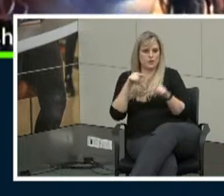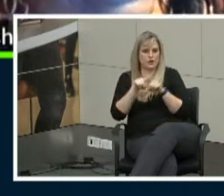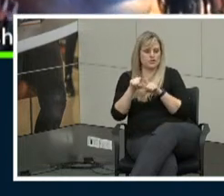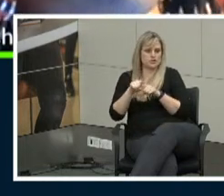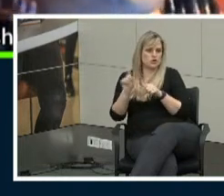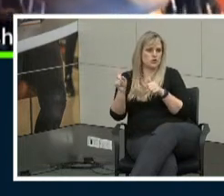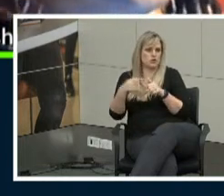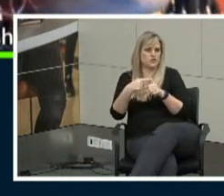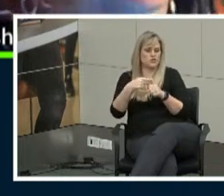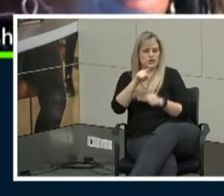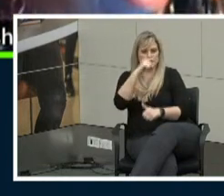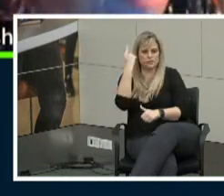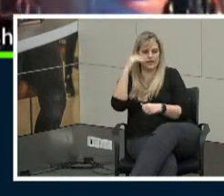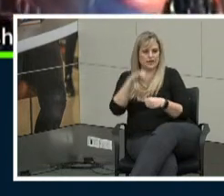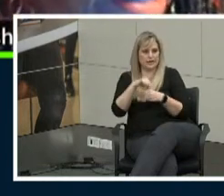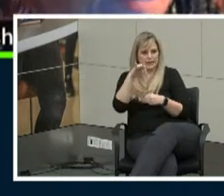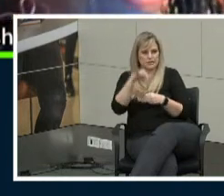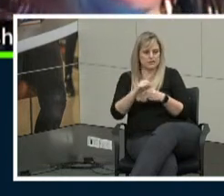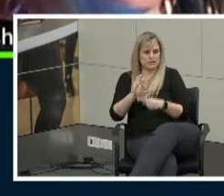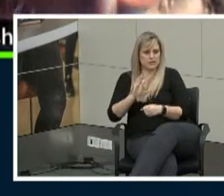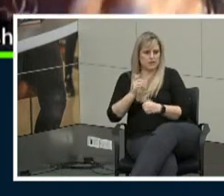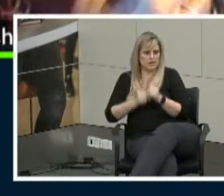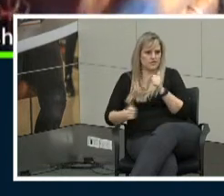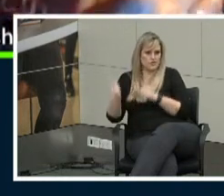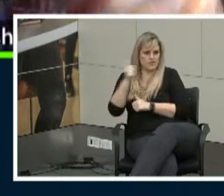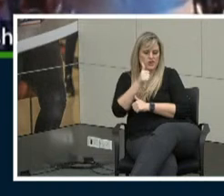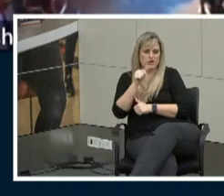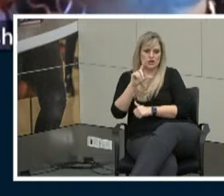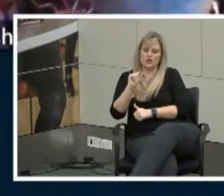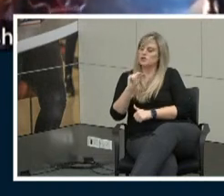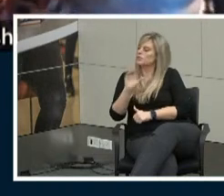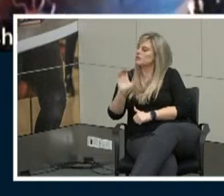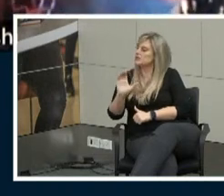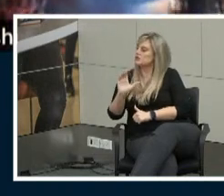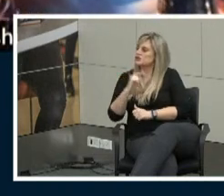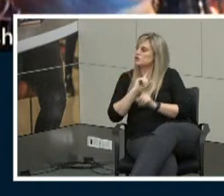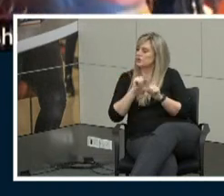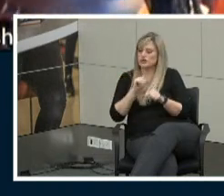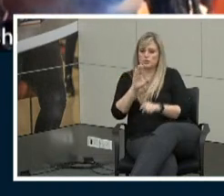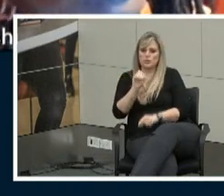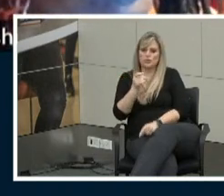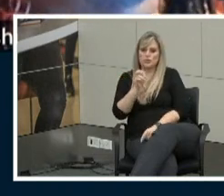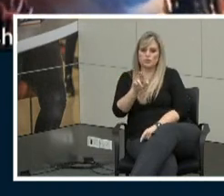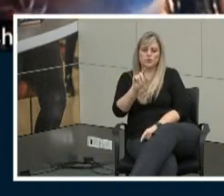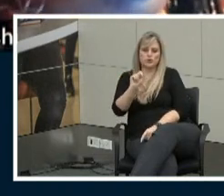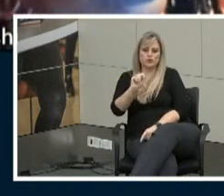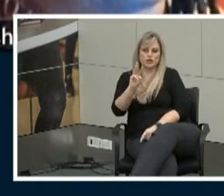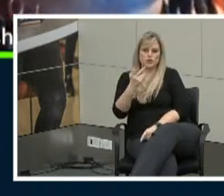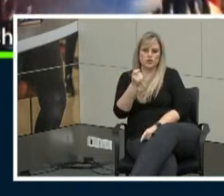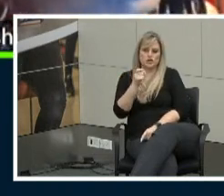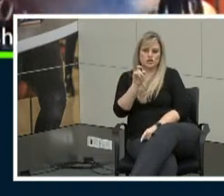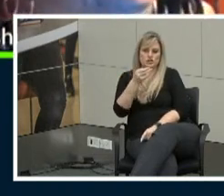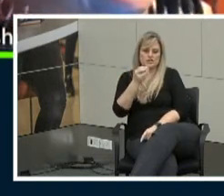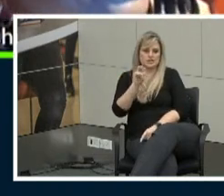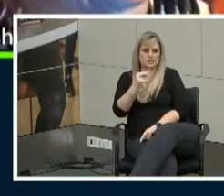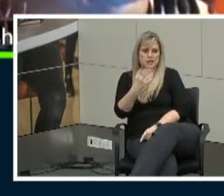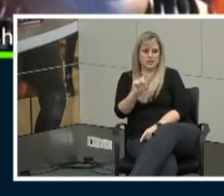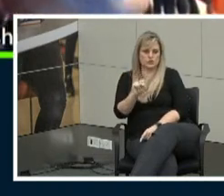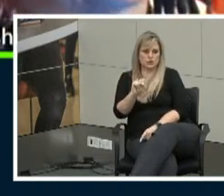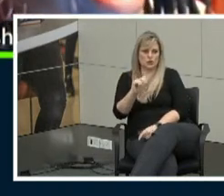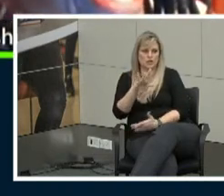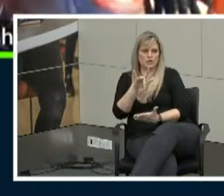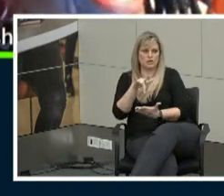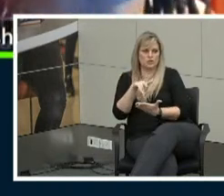first black elected official in the 20th century she attended bookery Washington High School Houston color Junior